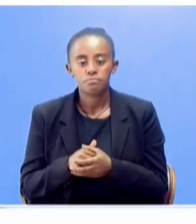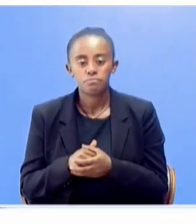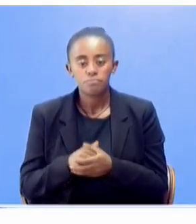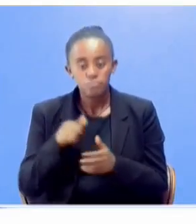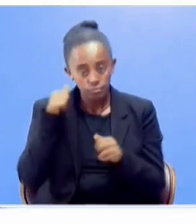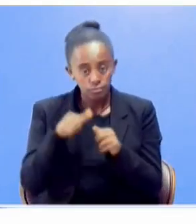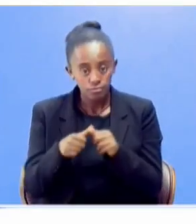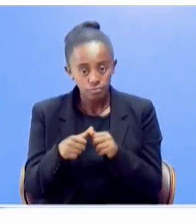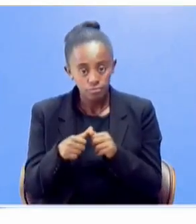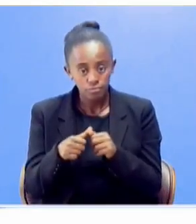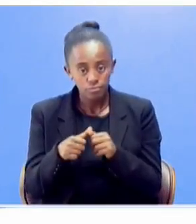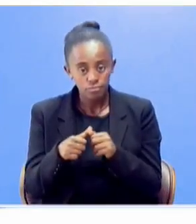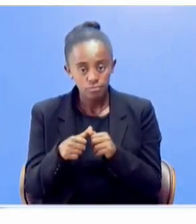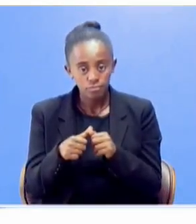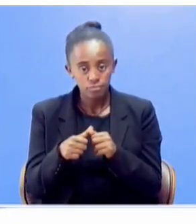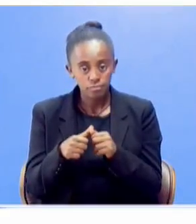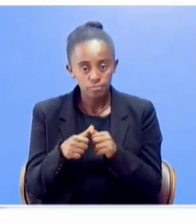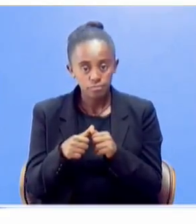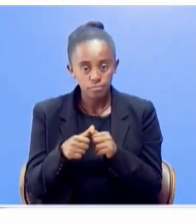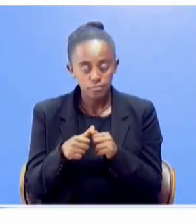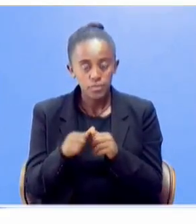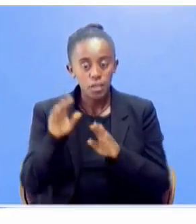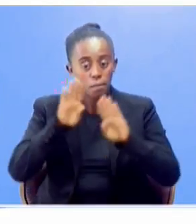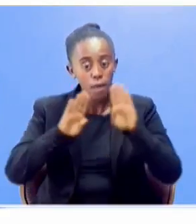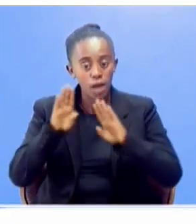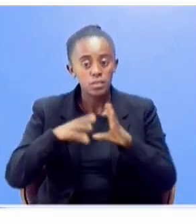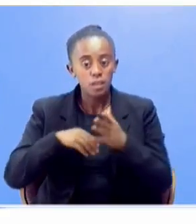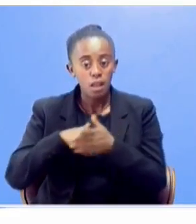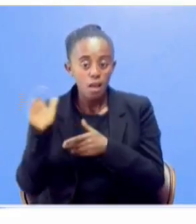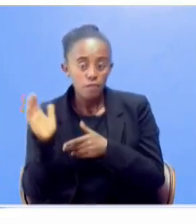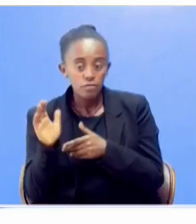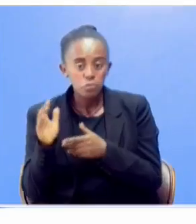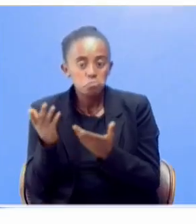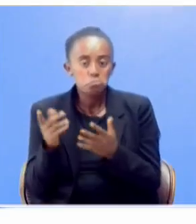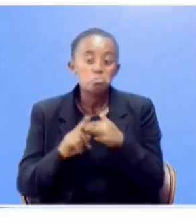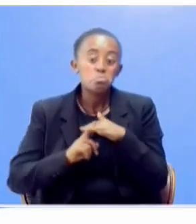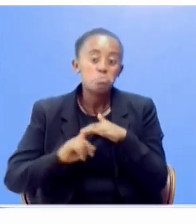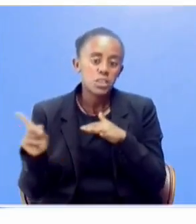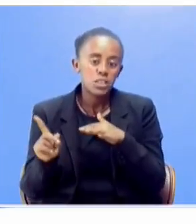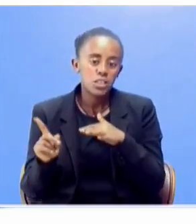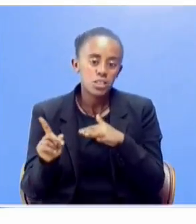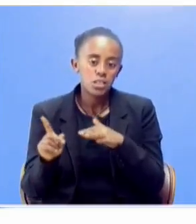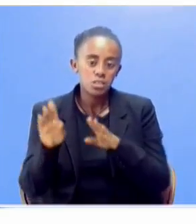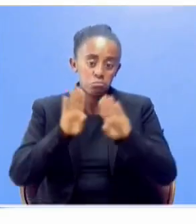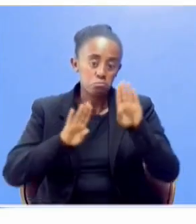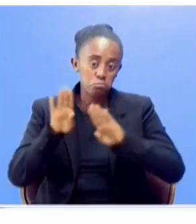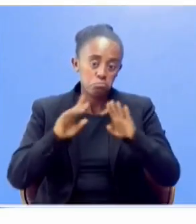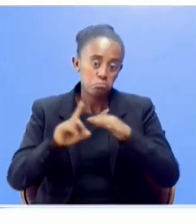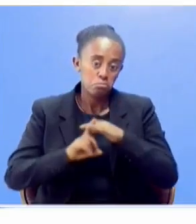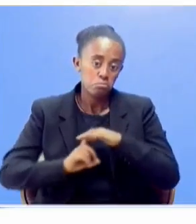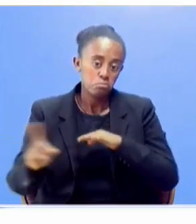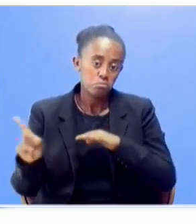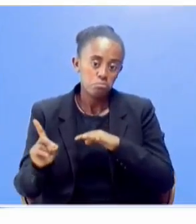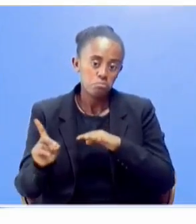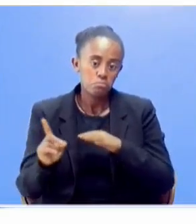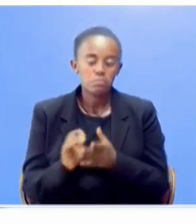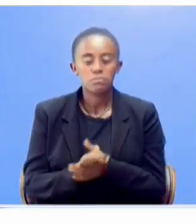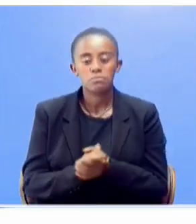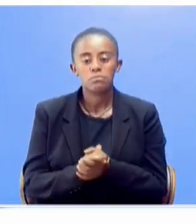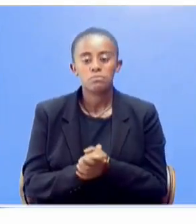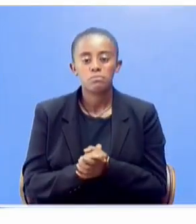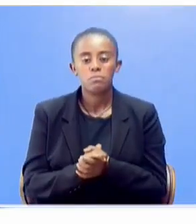Remember this one? The bus left. That means you missed the bus. You missed